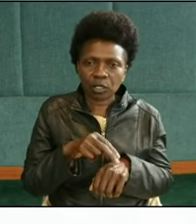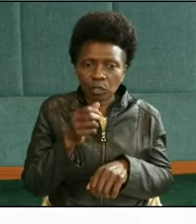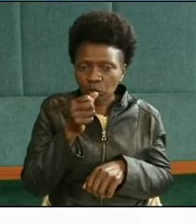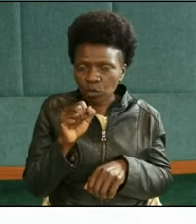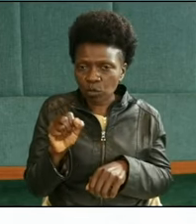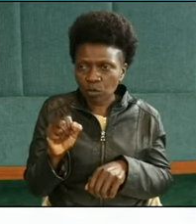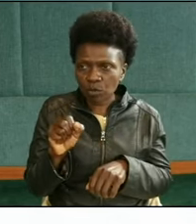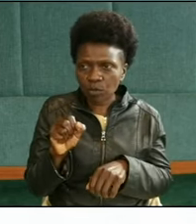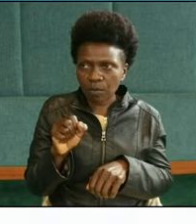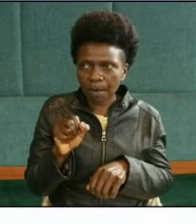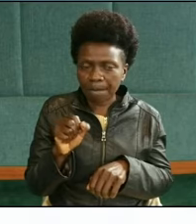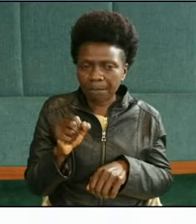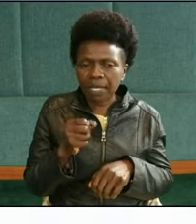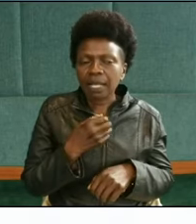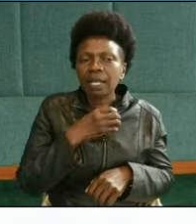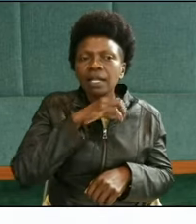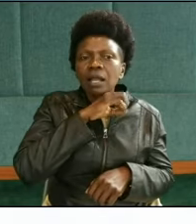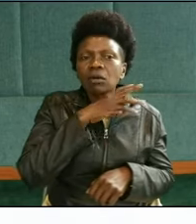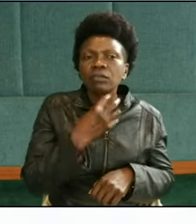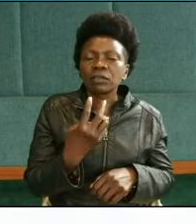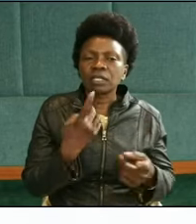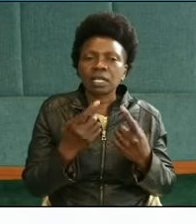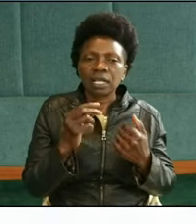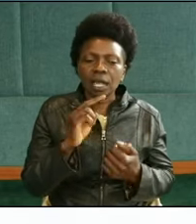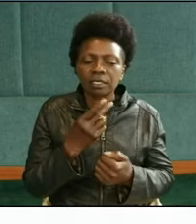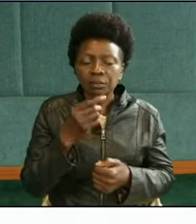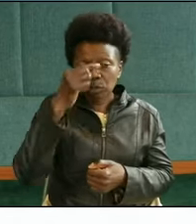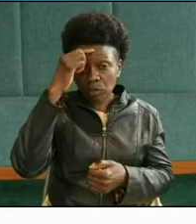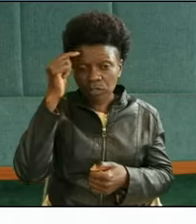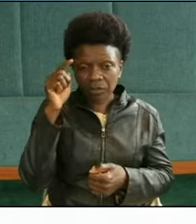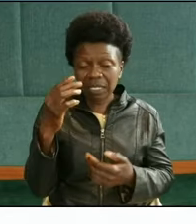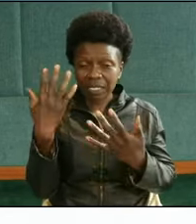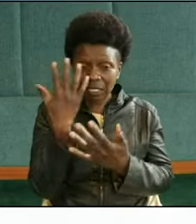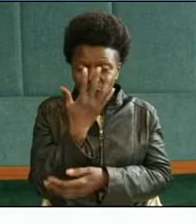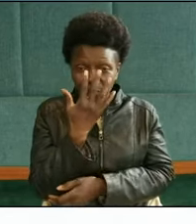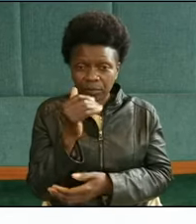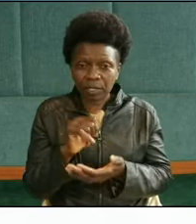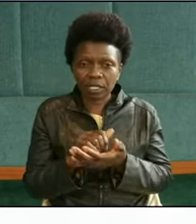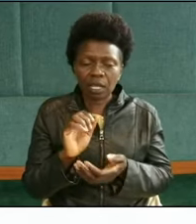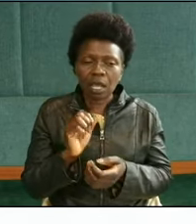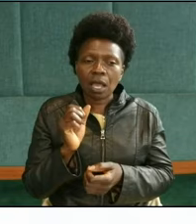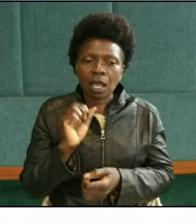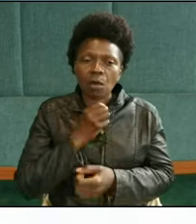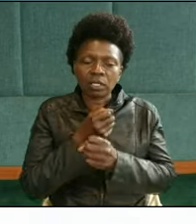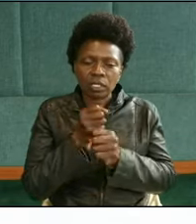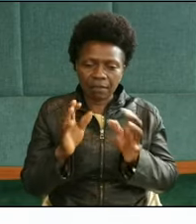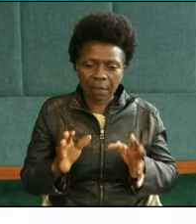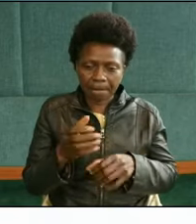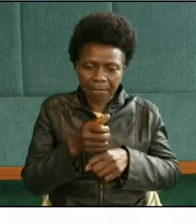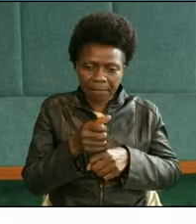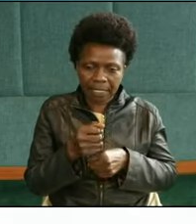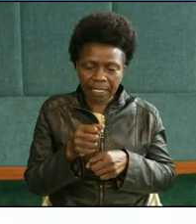the Bible is telling us that because of that shame that our Savior